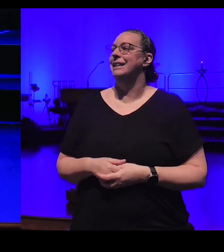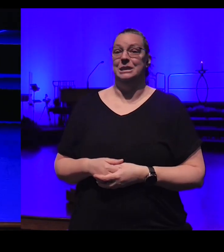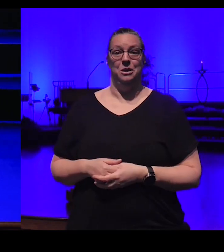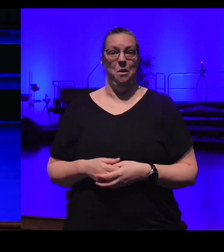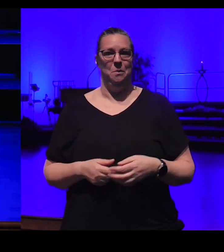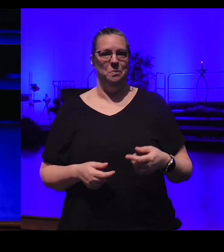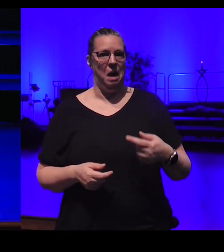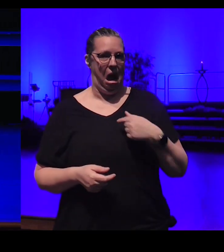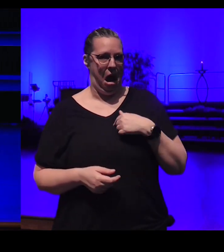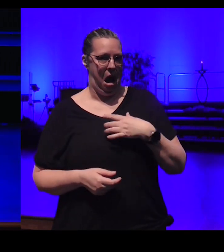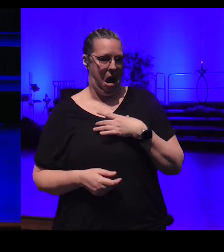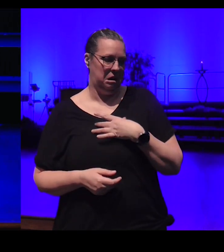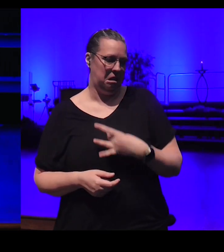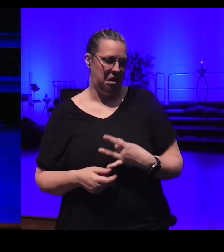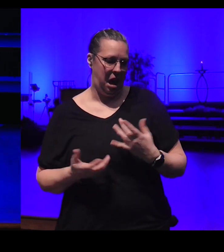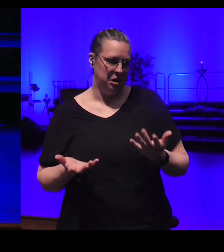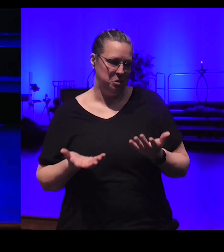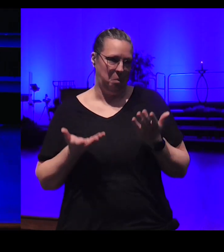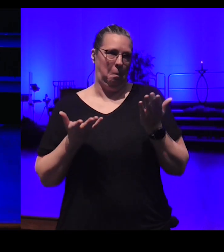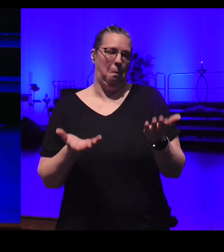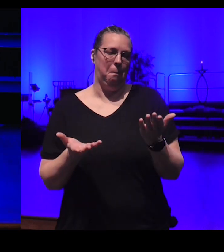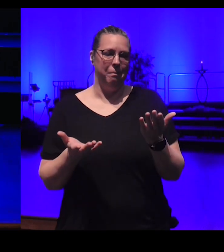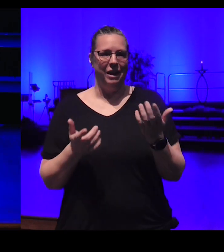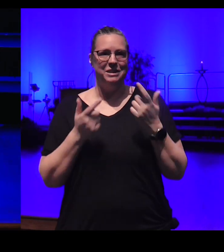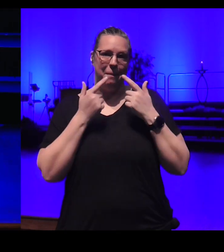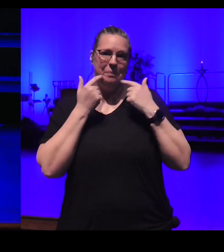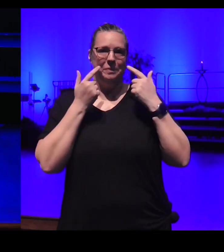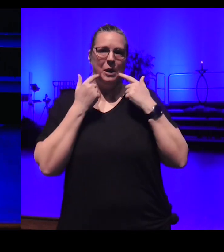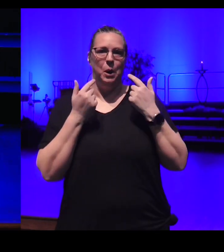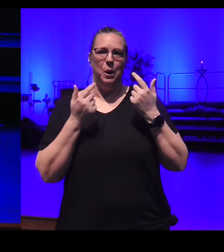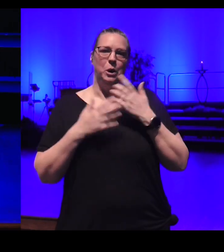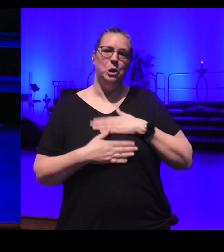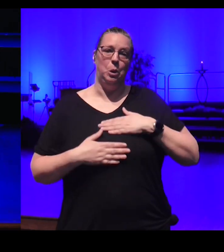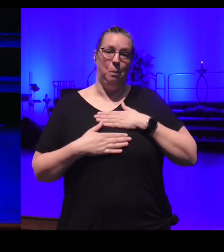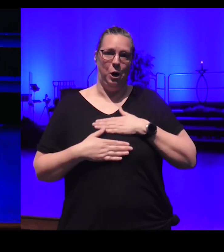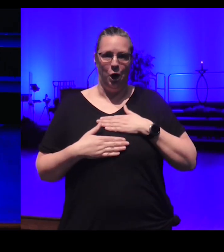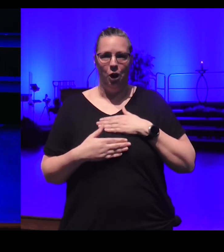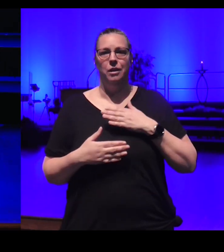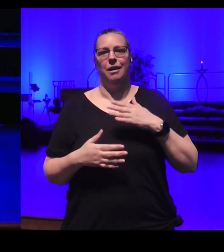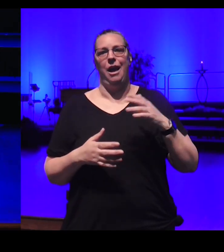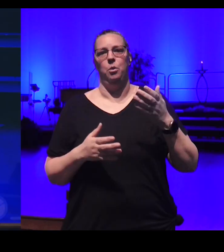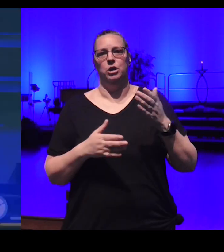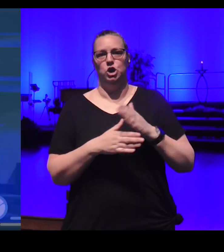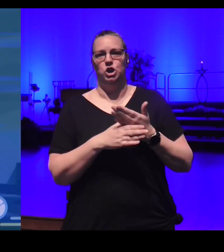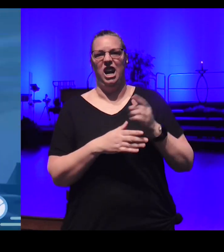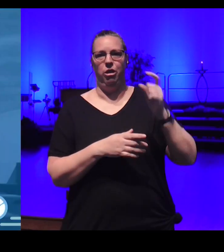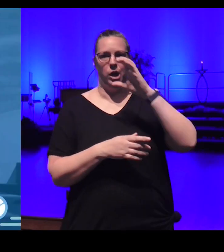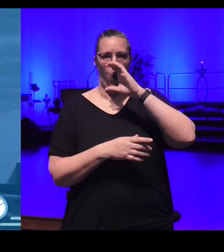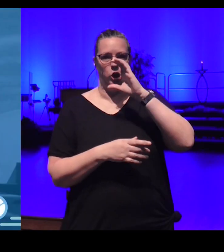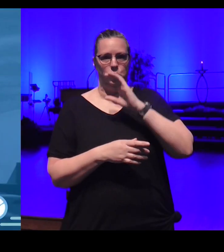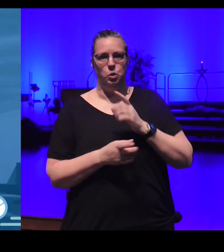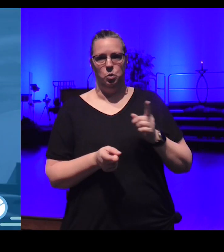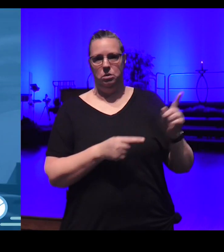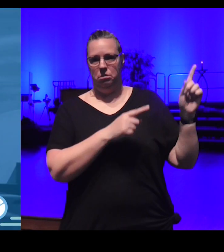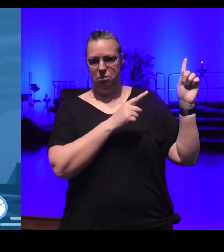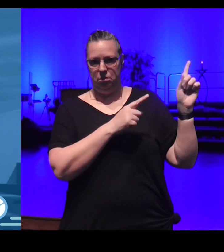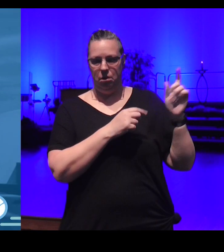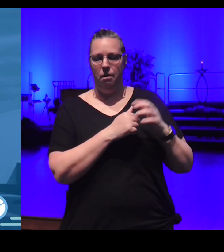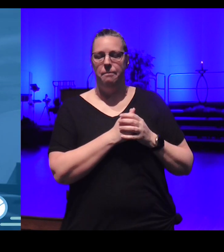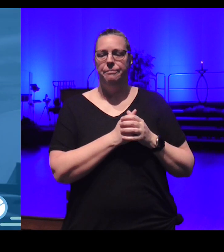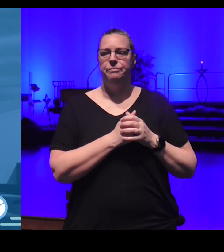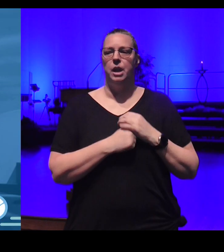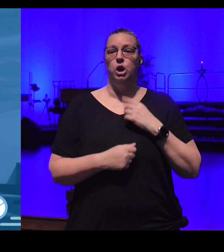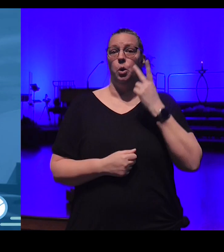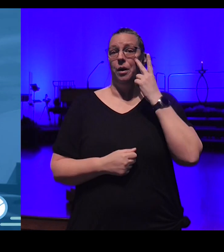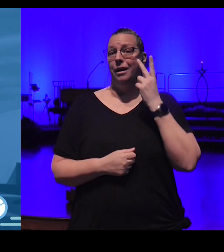this question in my classes. You may have seen this. I like to share this cartoon where you can see